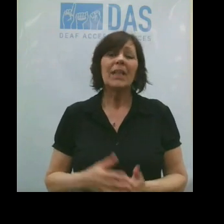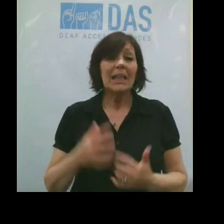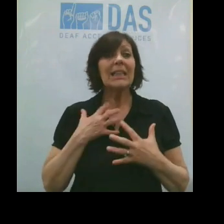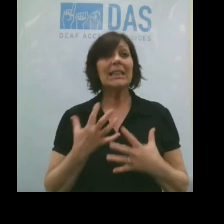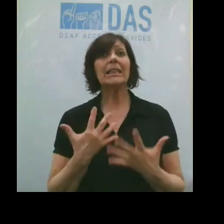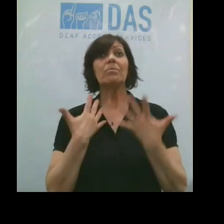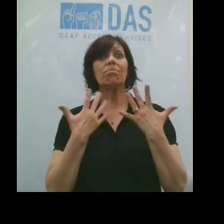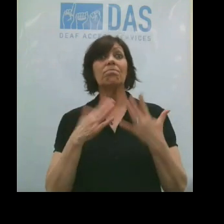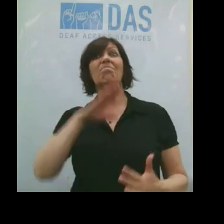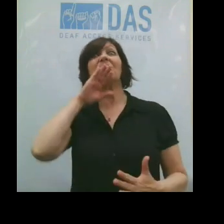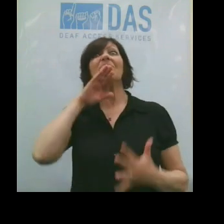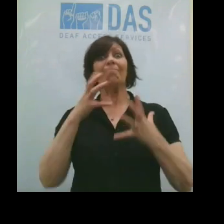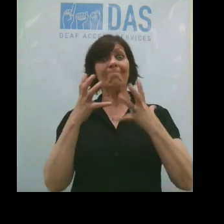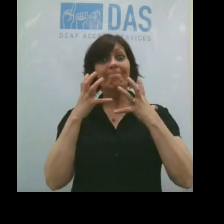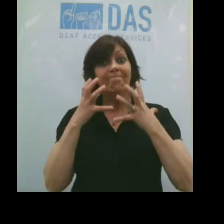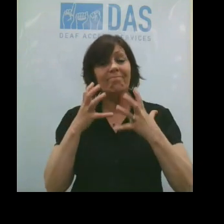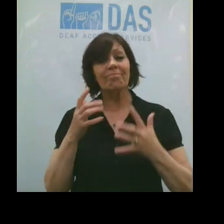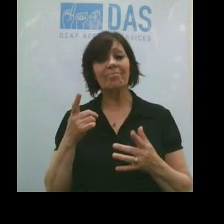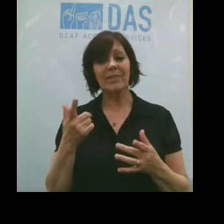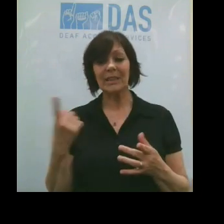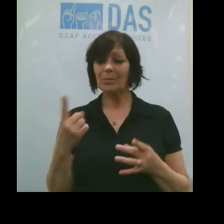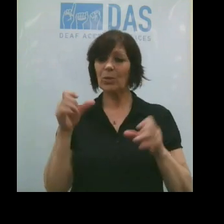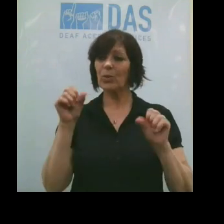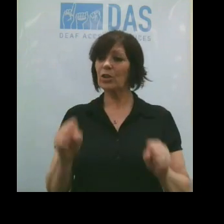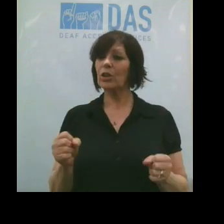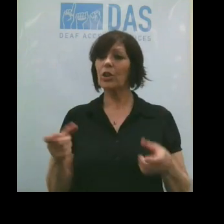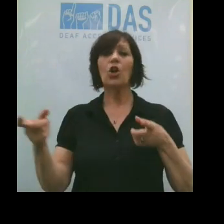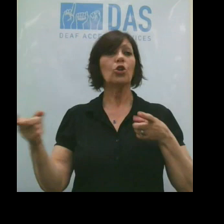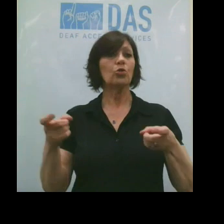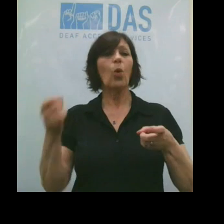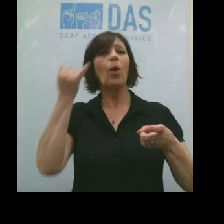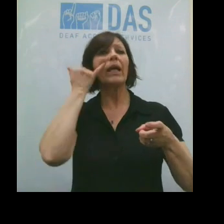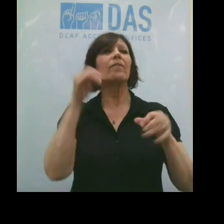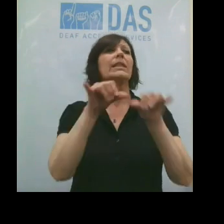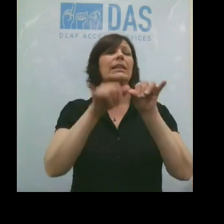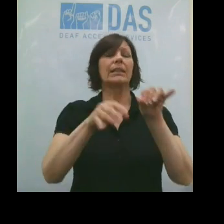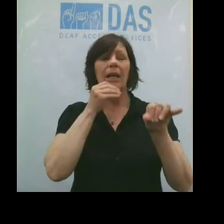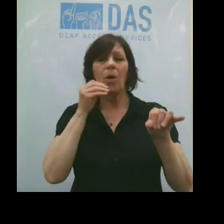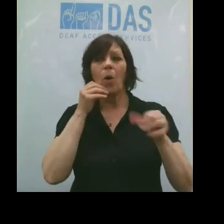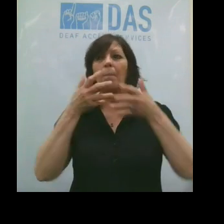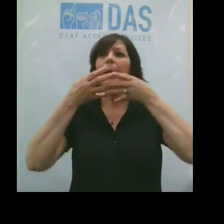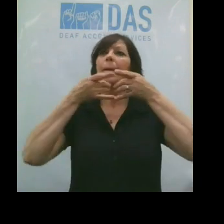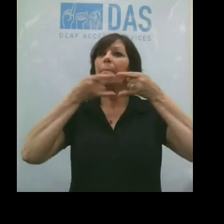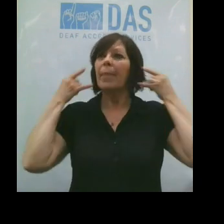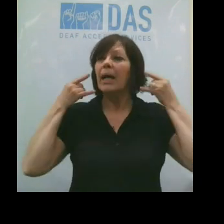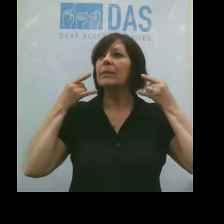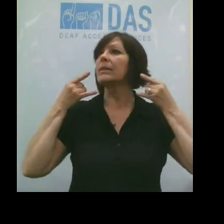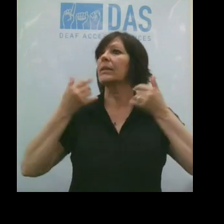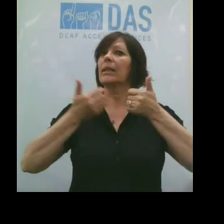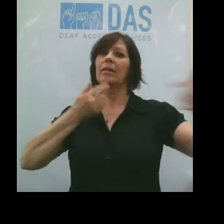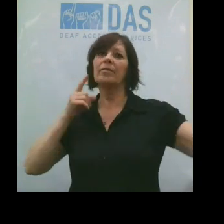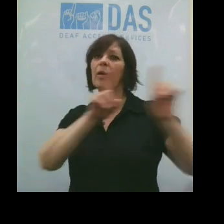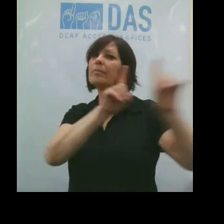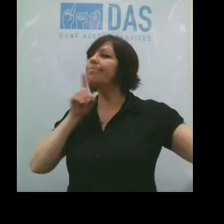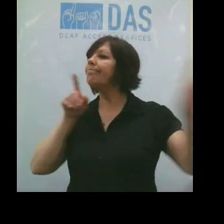maddening, because this is something that can be controlled by proper social distancing, people wearing their masks when they're out in public. And if we continue to